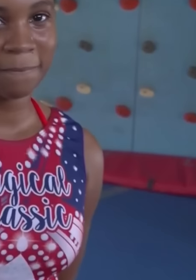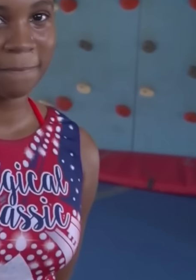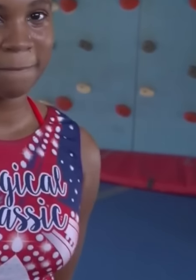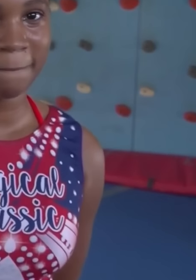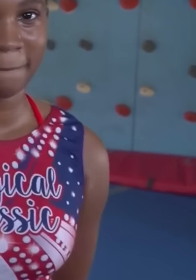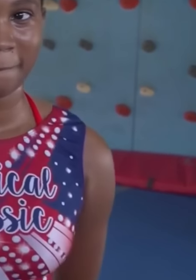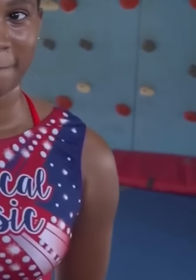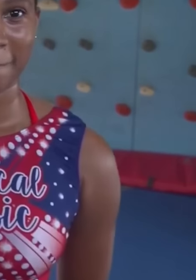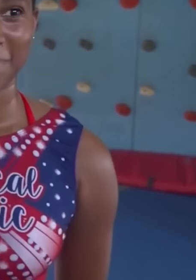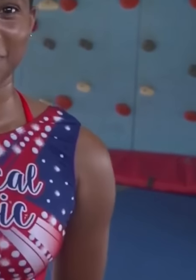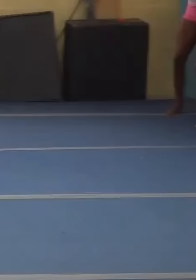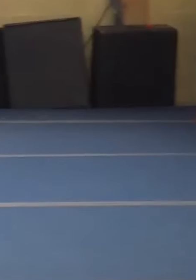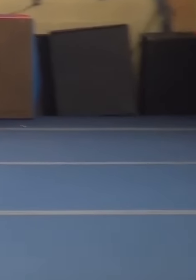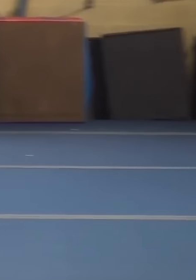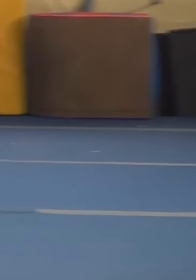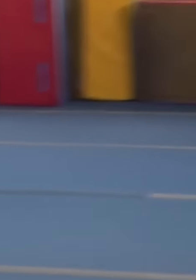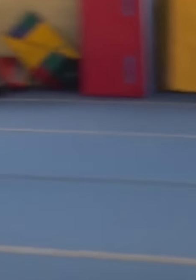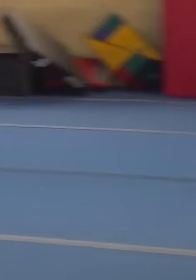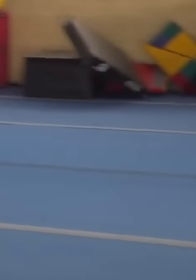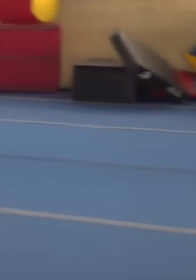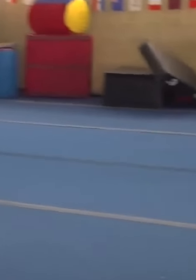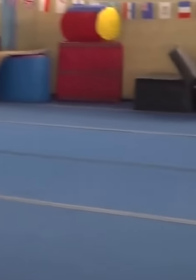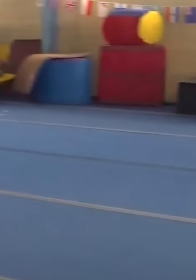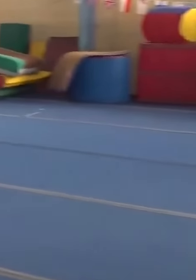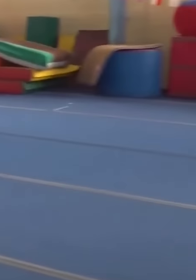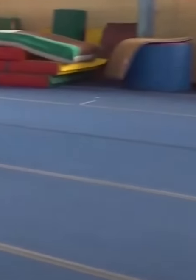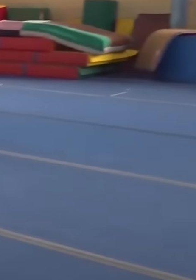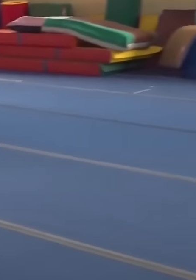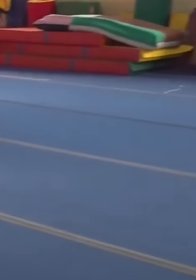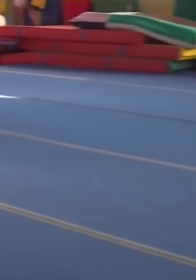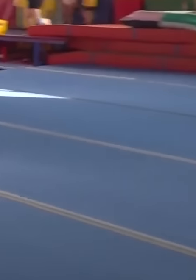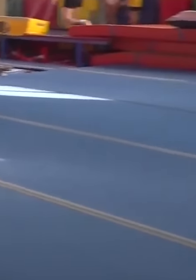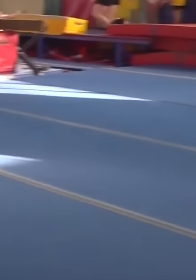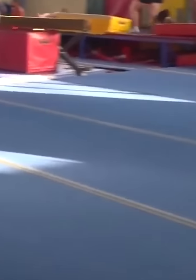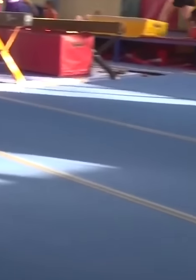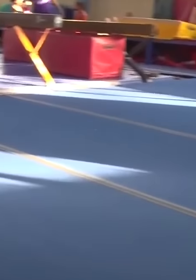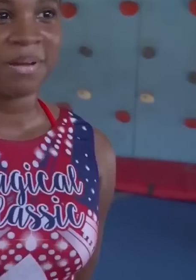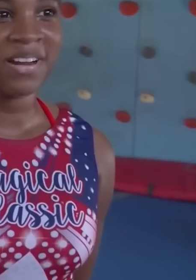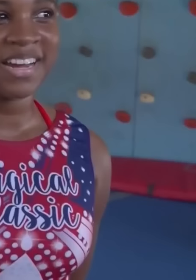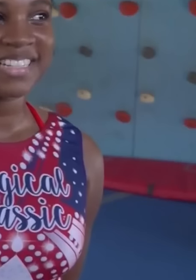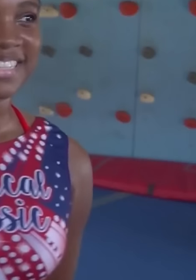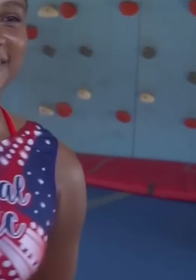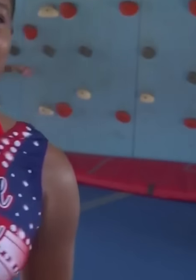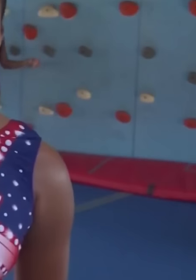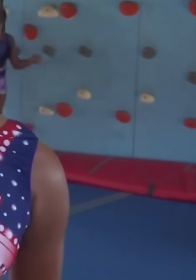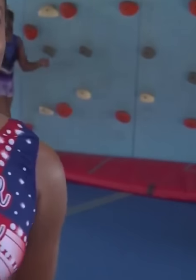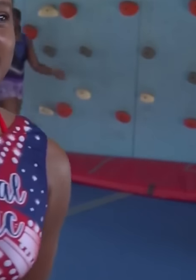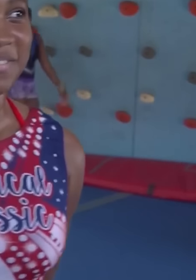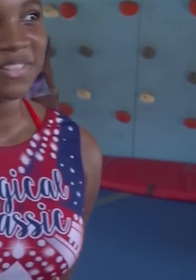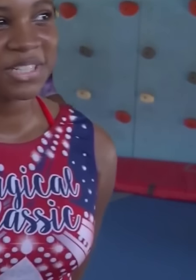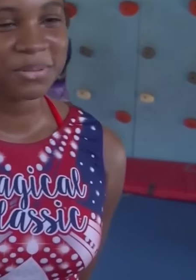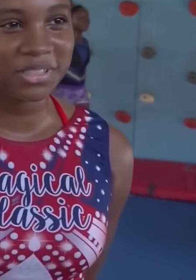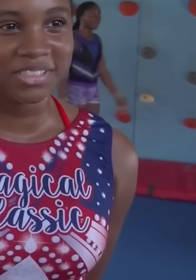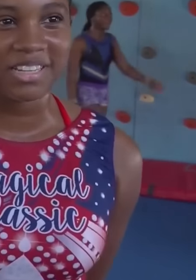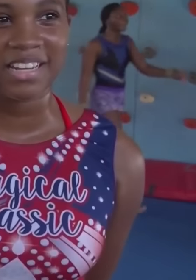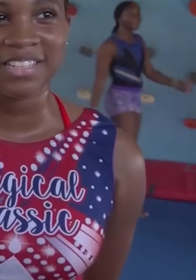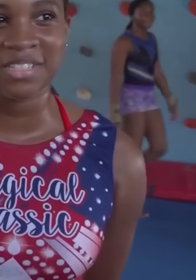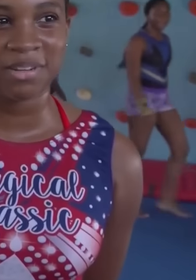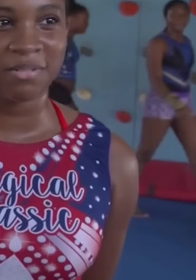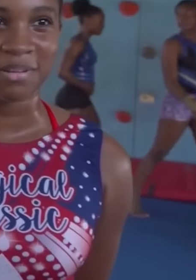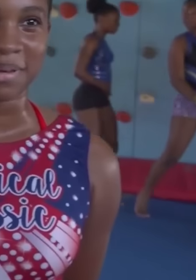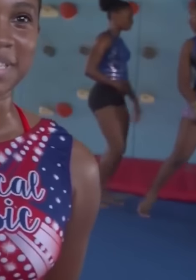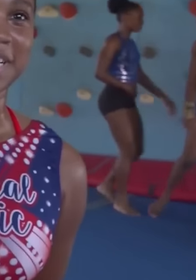together, I'm just really excited to go. Ciara Freeman is also happy to represent her country. I'm very excited because it's the first one, and